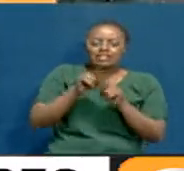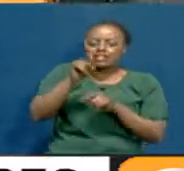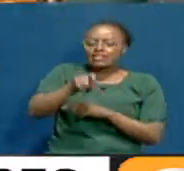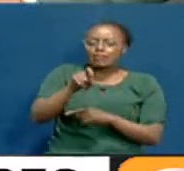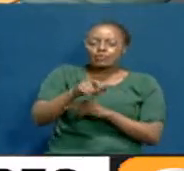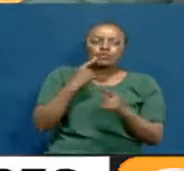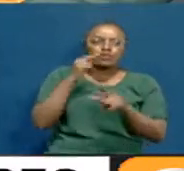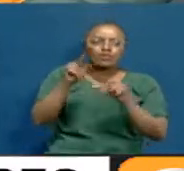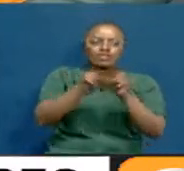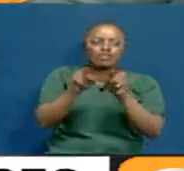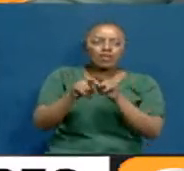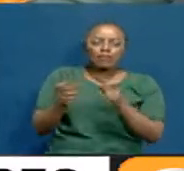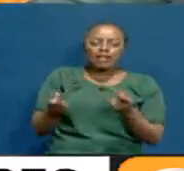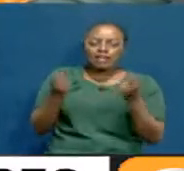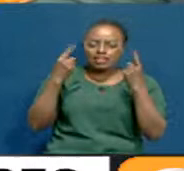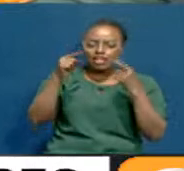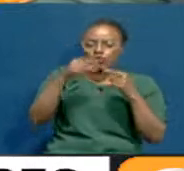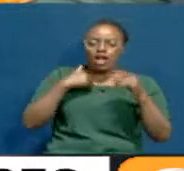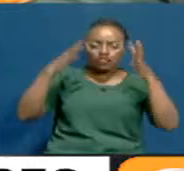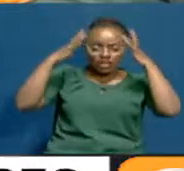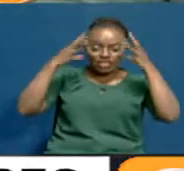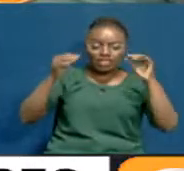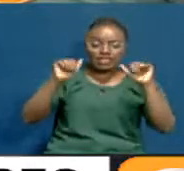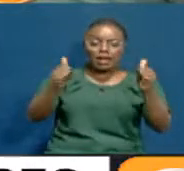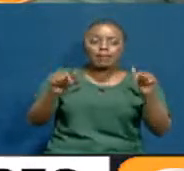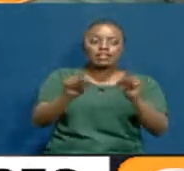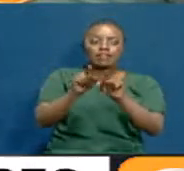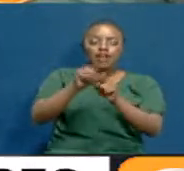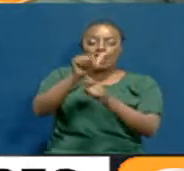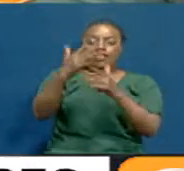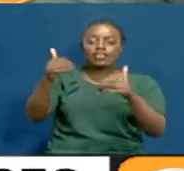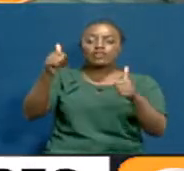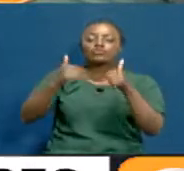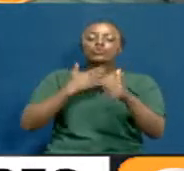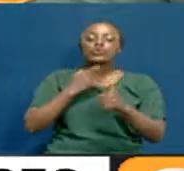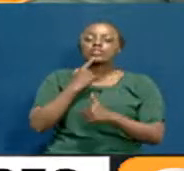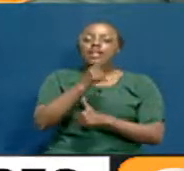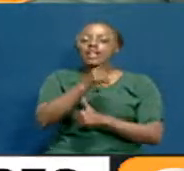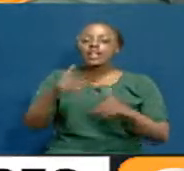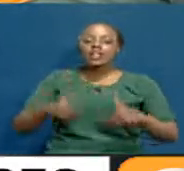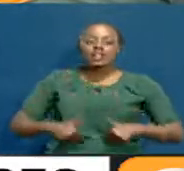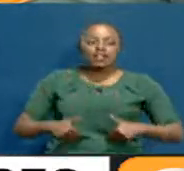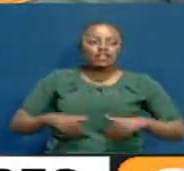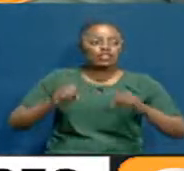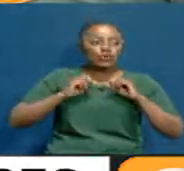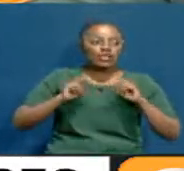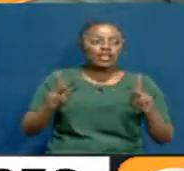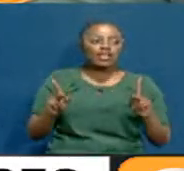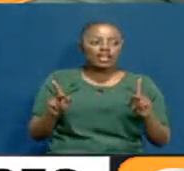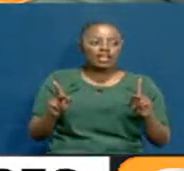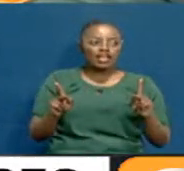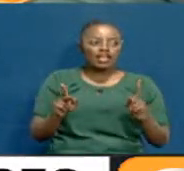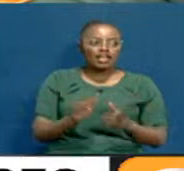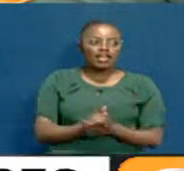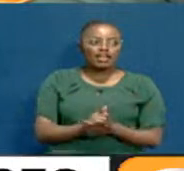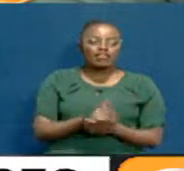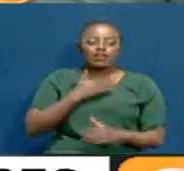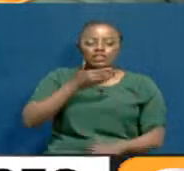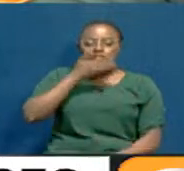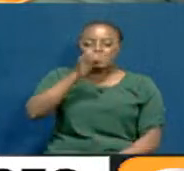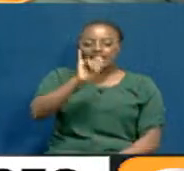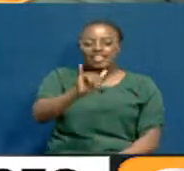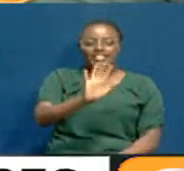I feel like we should be. And you know, I understand that you have not taken a position, but this is another thing that I want to tell the youth. It is okay. I've taken a position. It's okay. I need to respond.